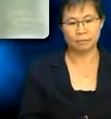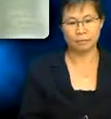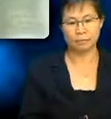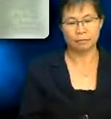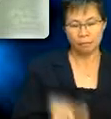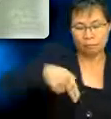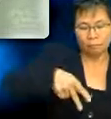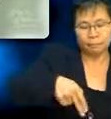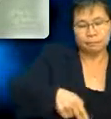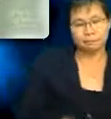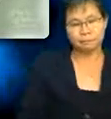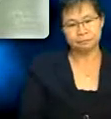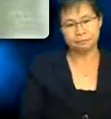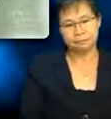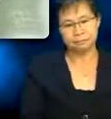forceps,